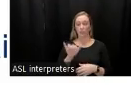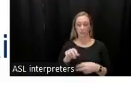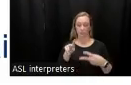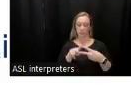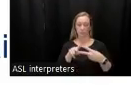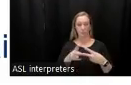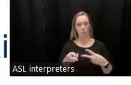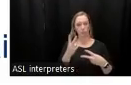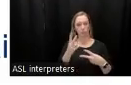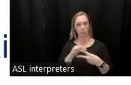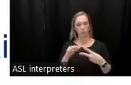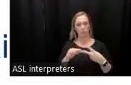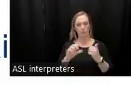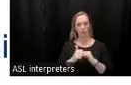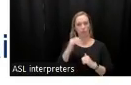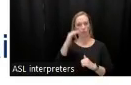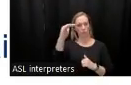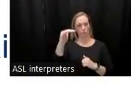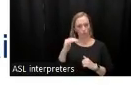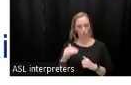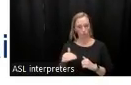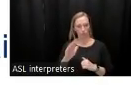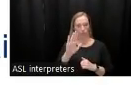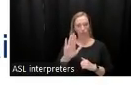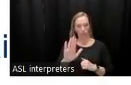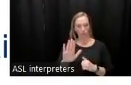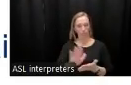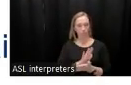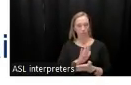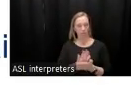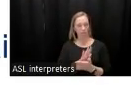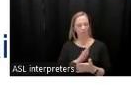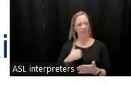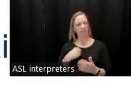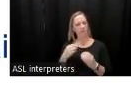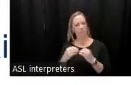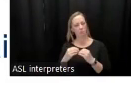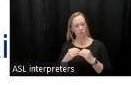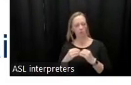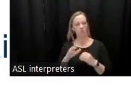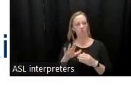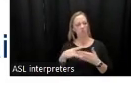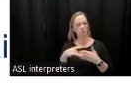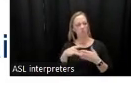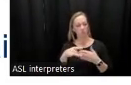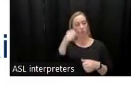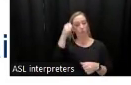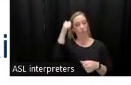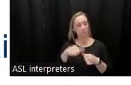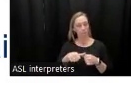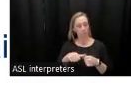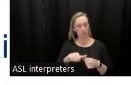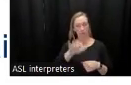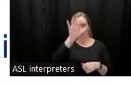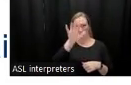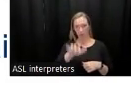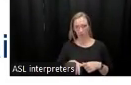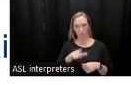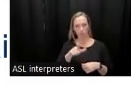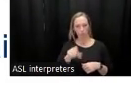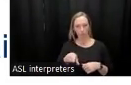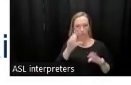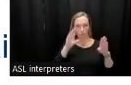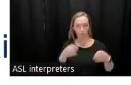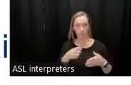ways that you might approach this, but you have some latitude there. Do remember throughout, however, that you need to focus on what you